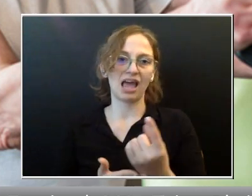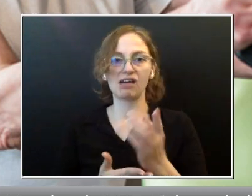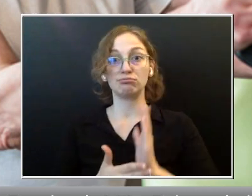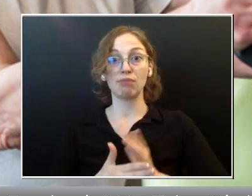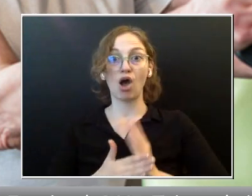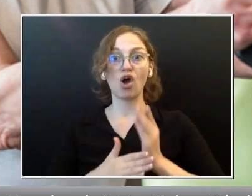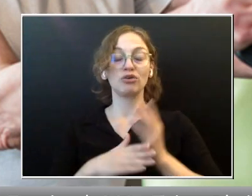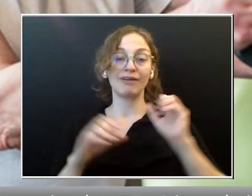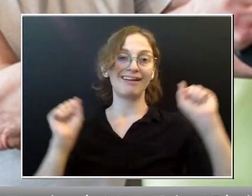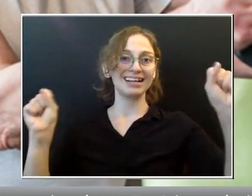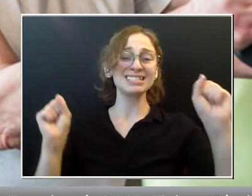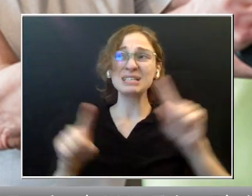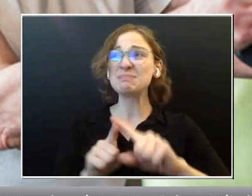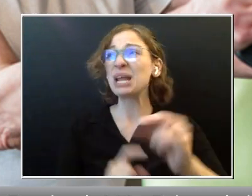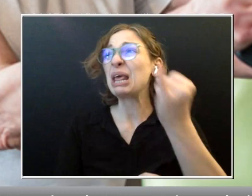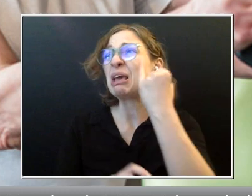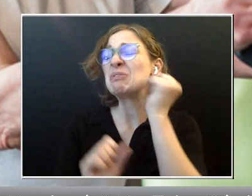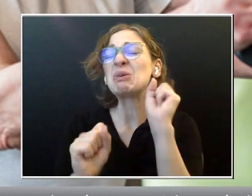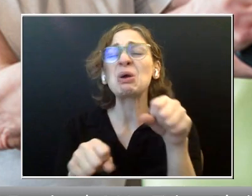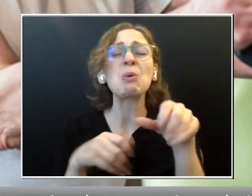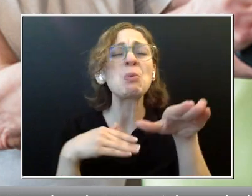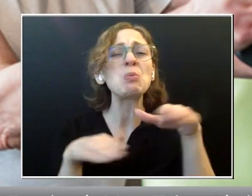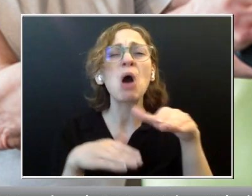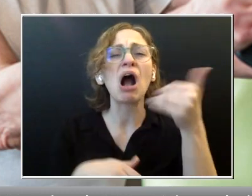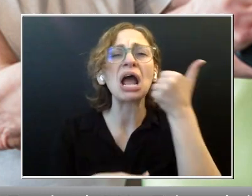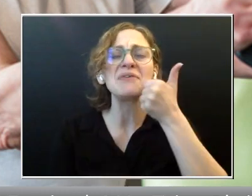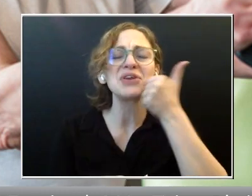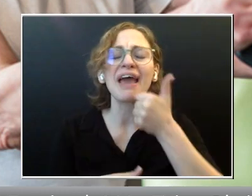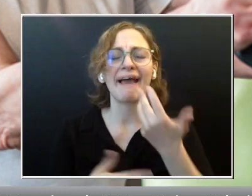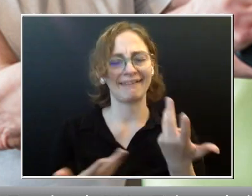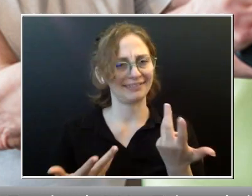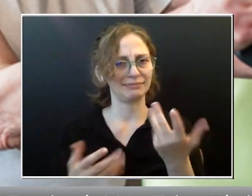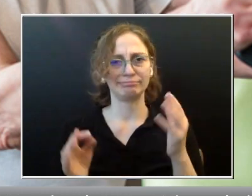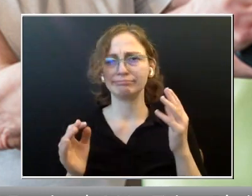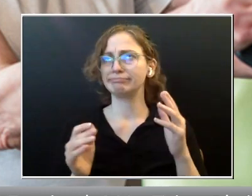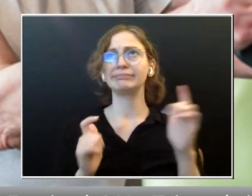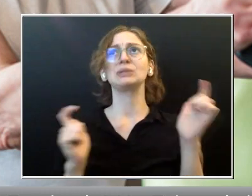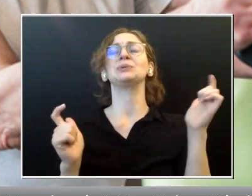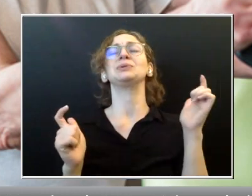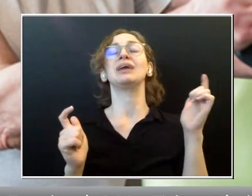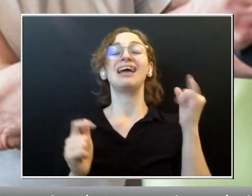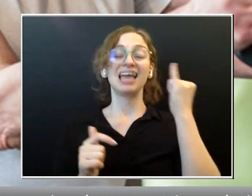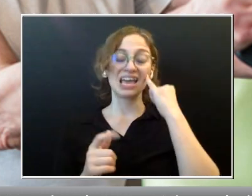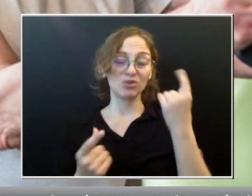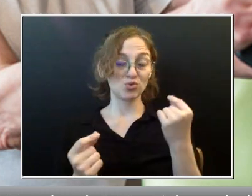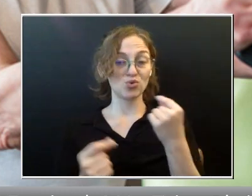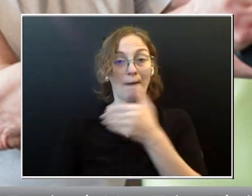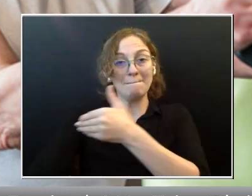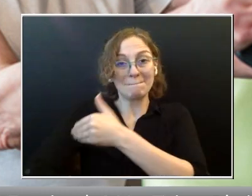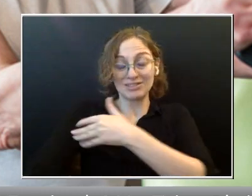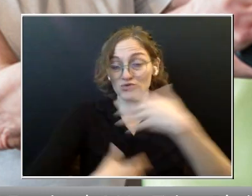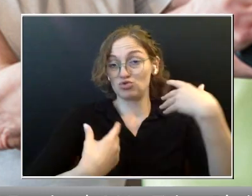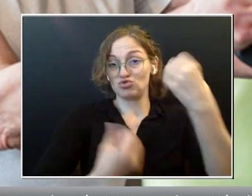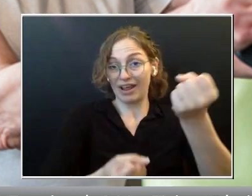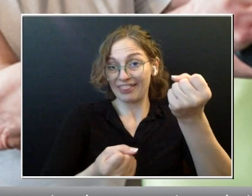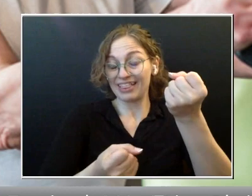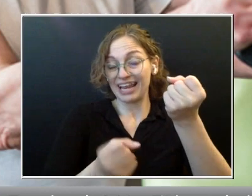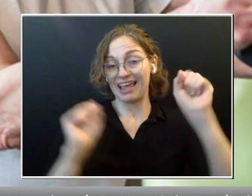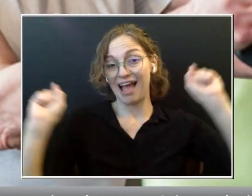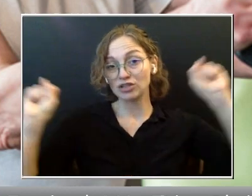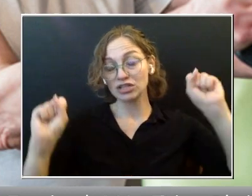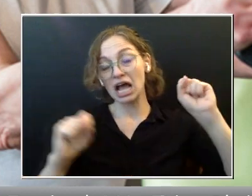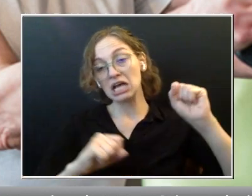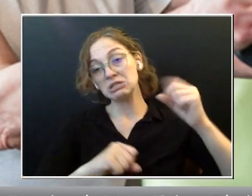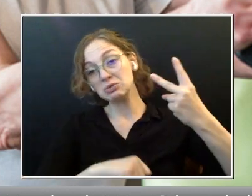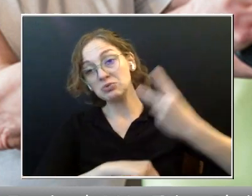day, that'll be huge. Muscle strengthening activities 2 or more days a week can be tremendously helpful. Not to